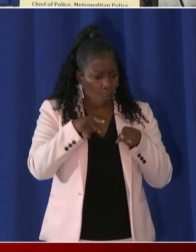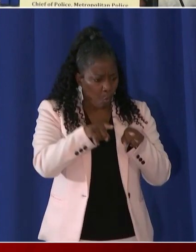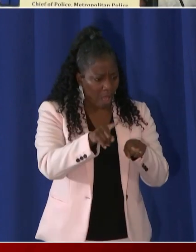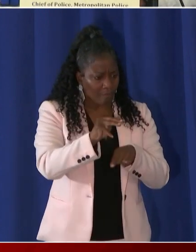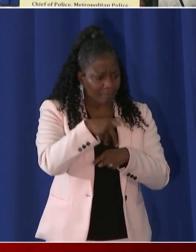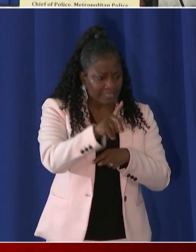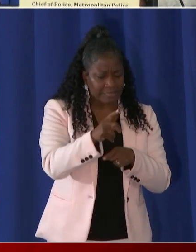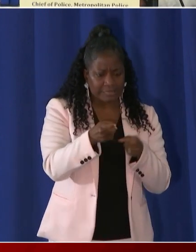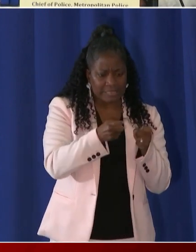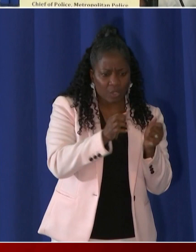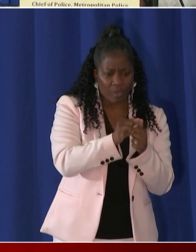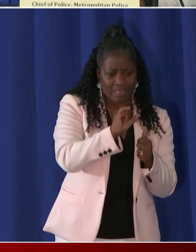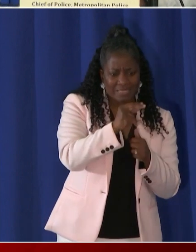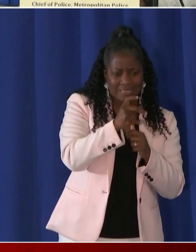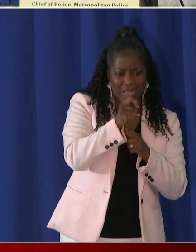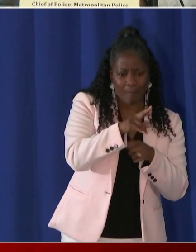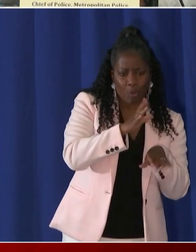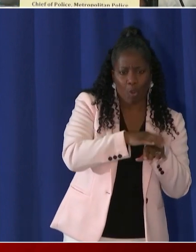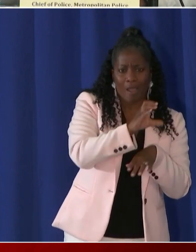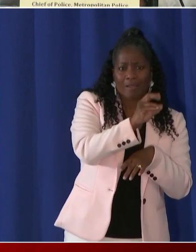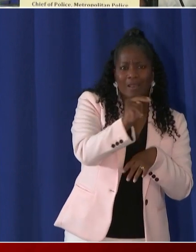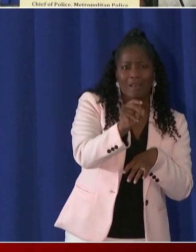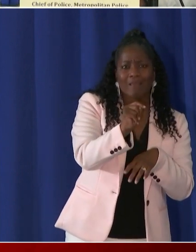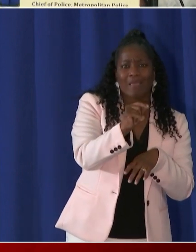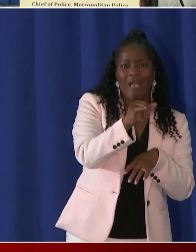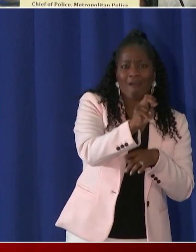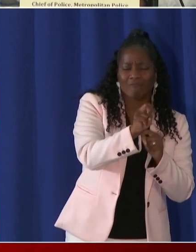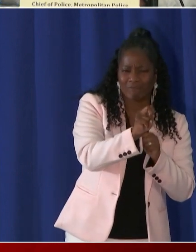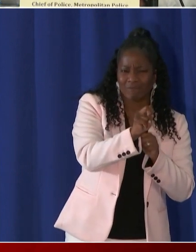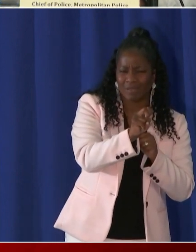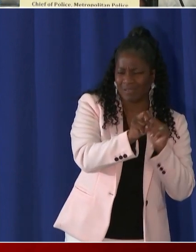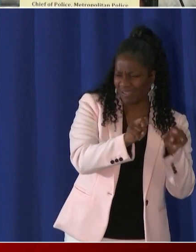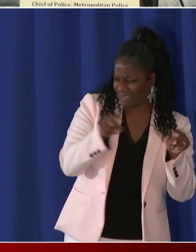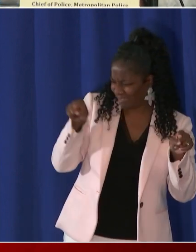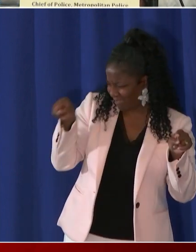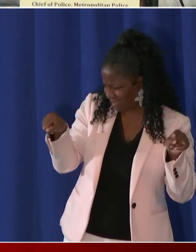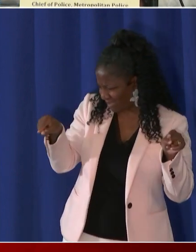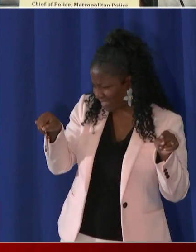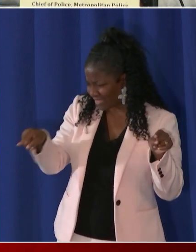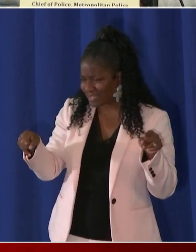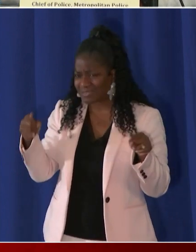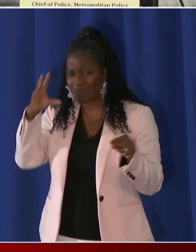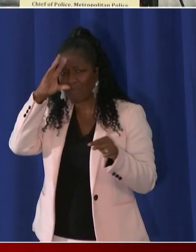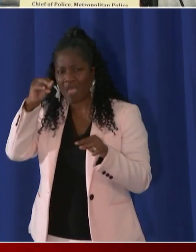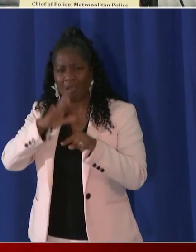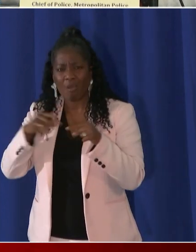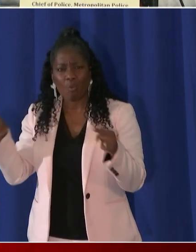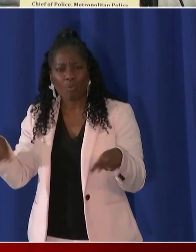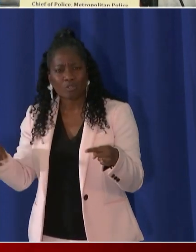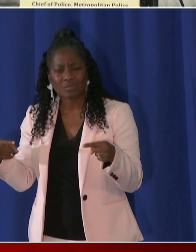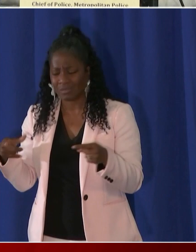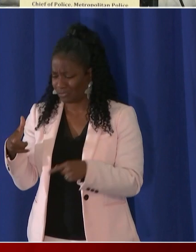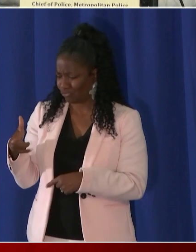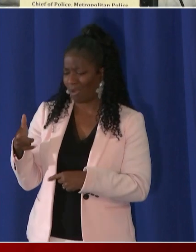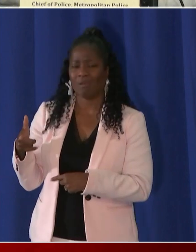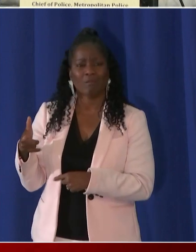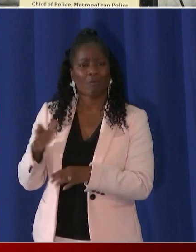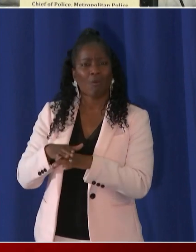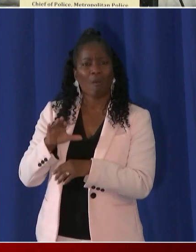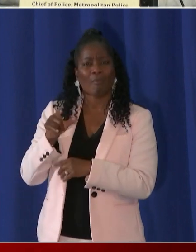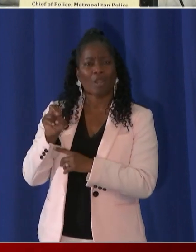the sniper on Connecticut Avenue. We have a man shot in a wheelchair on Blair Road.